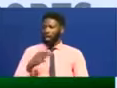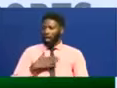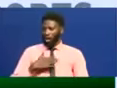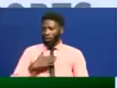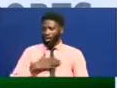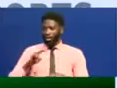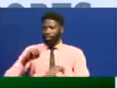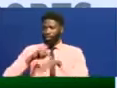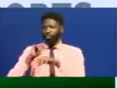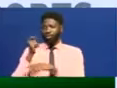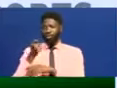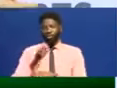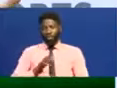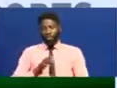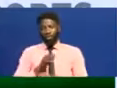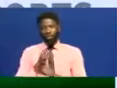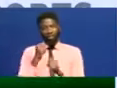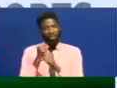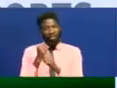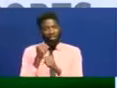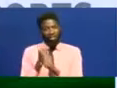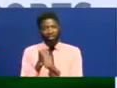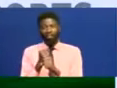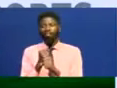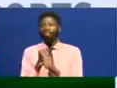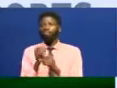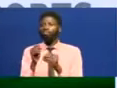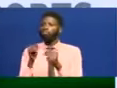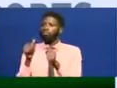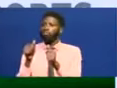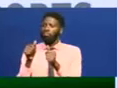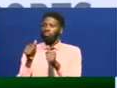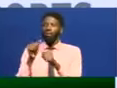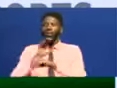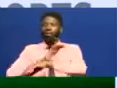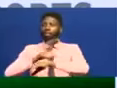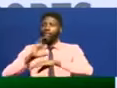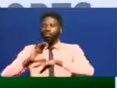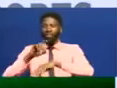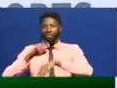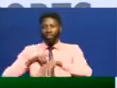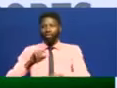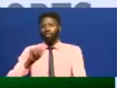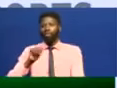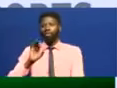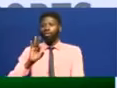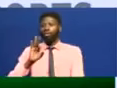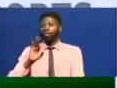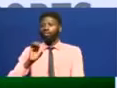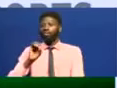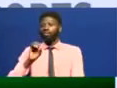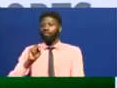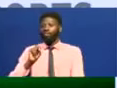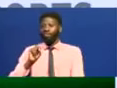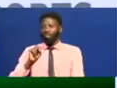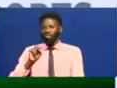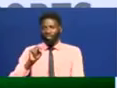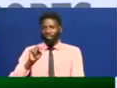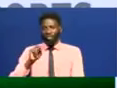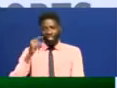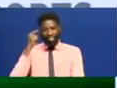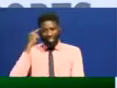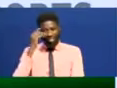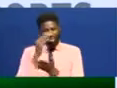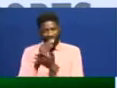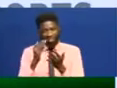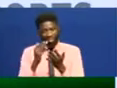never done before, knock out Cameroon in a AFCON qualifier. You think it is something small? If you think